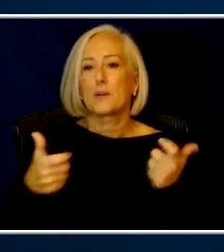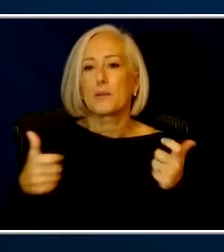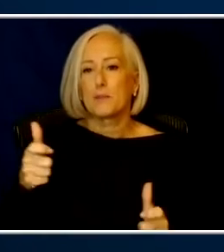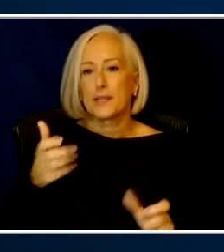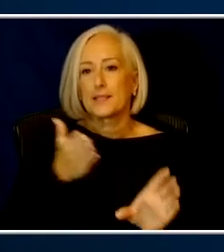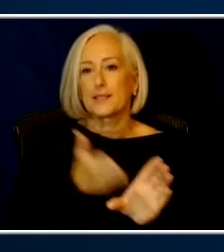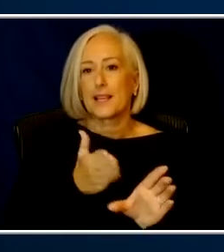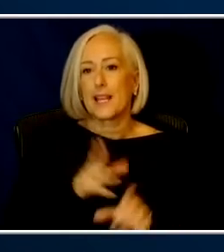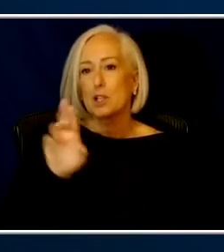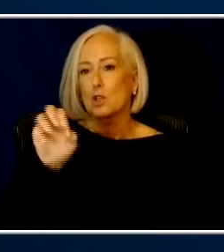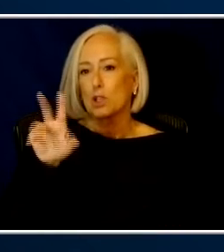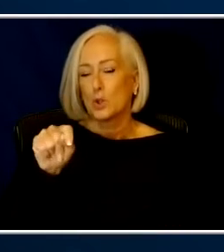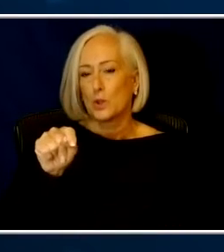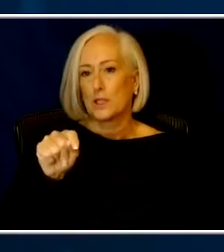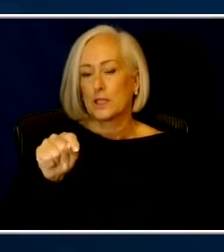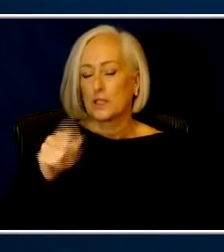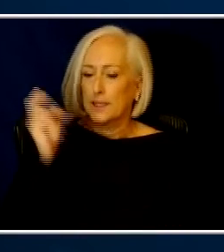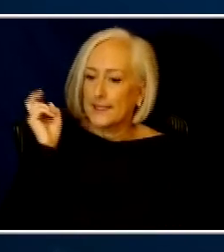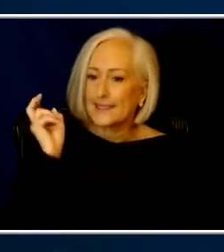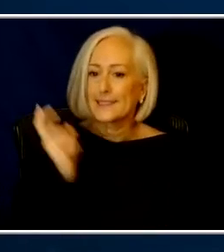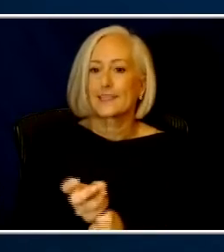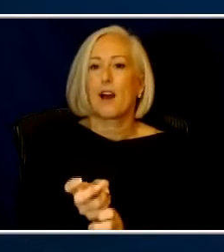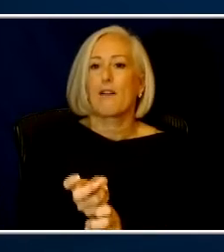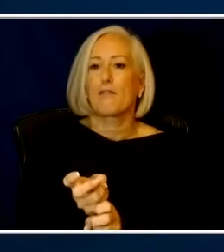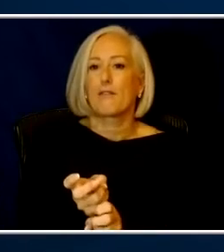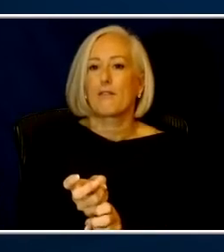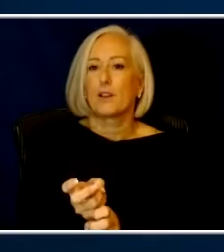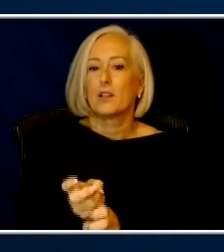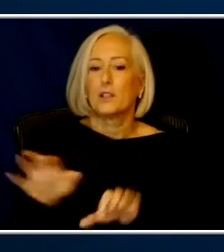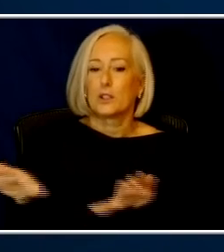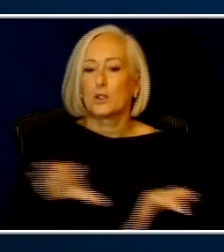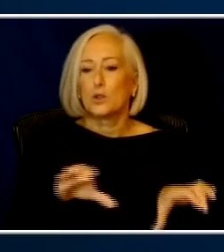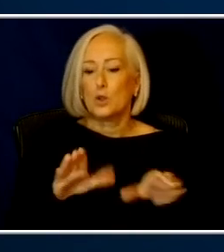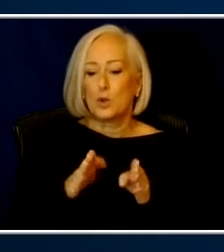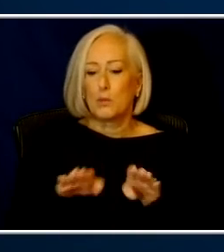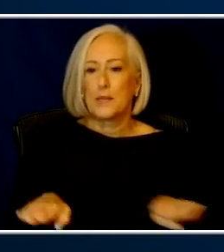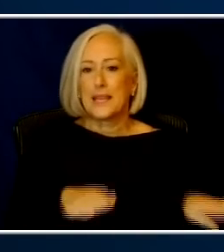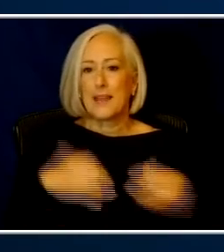mean, it's tough to get more behavioral health when you lose so much money at it.